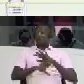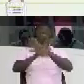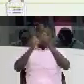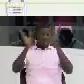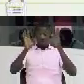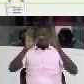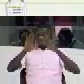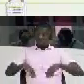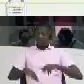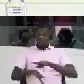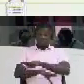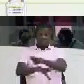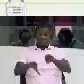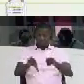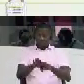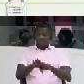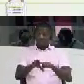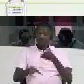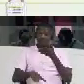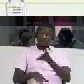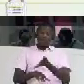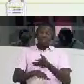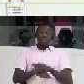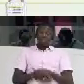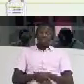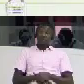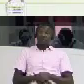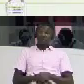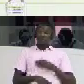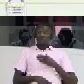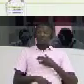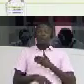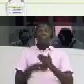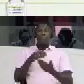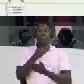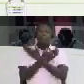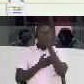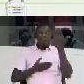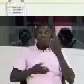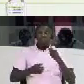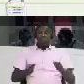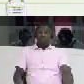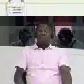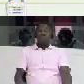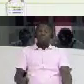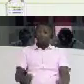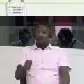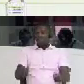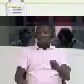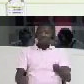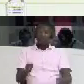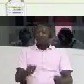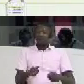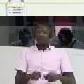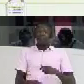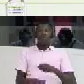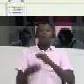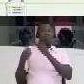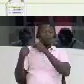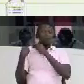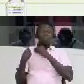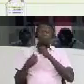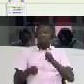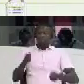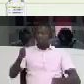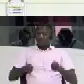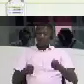suuf. Everyone comes downstairs. Morning parade. Master parade. That is what we call the morning